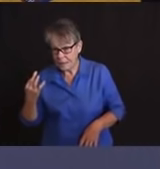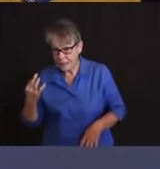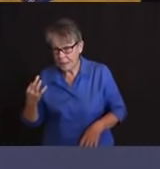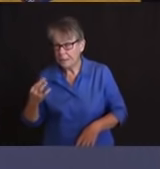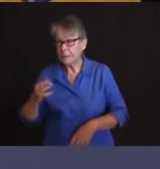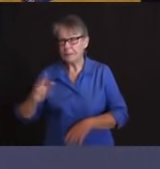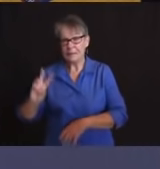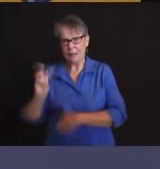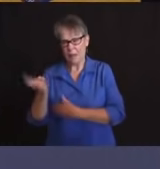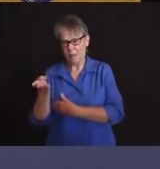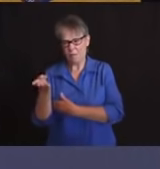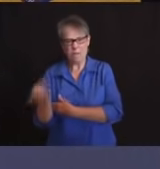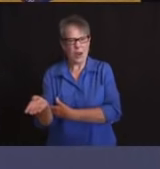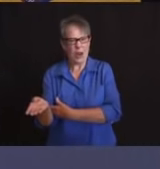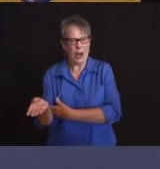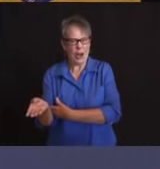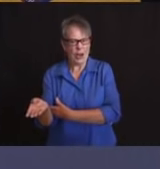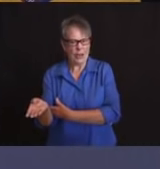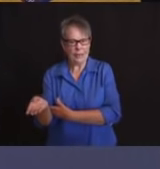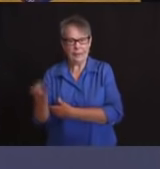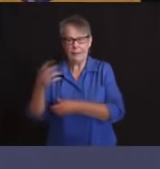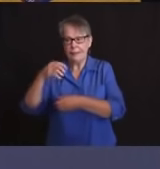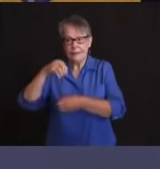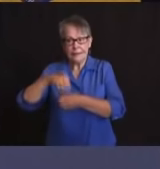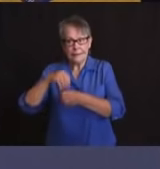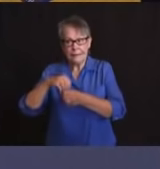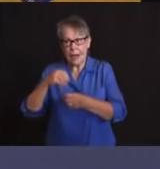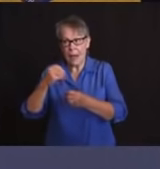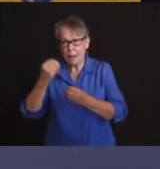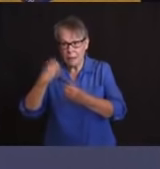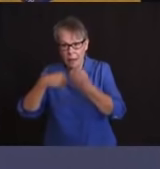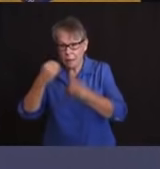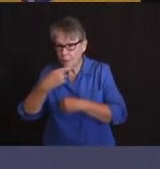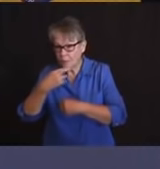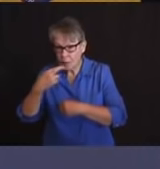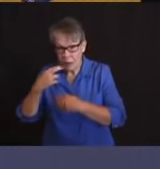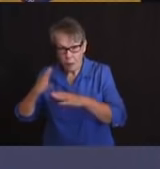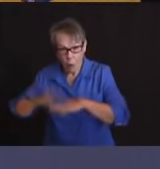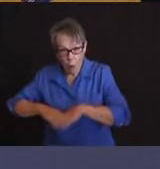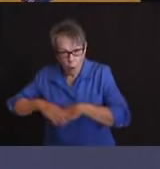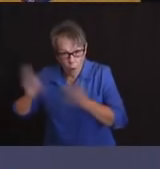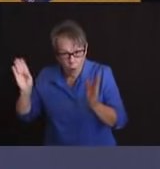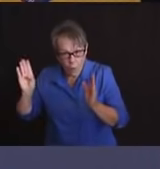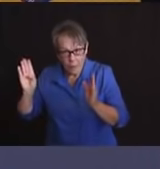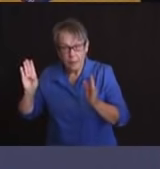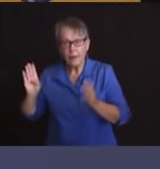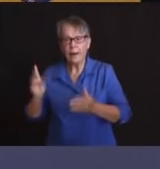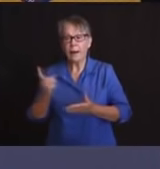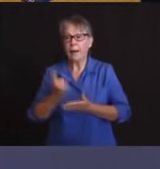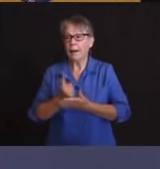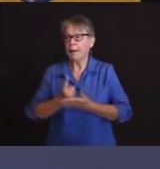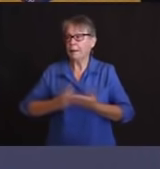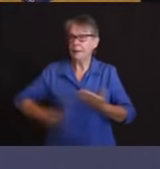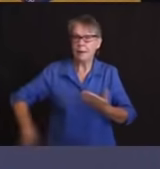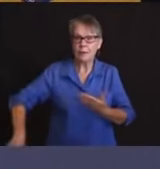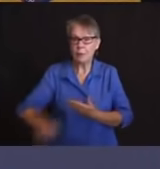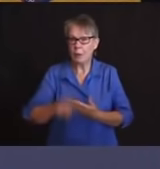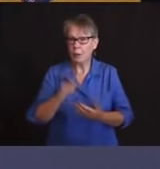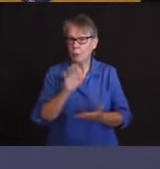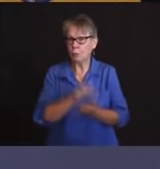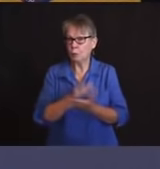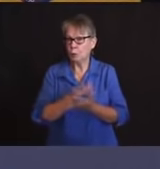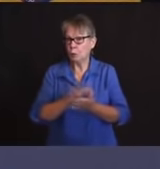schools today, and the freshmen were already in there getting their orientation, doing a scavenger hunt. So in many respects, teachers are doing